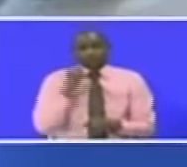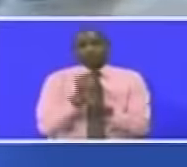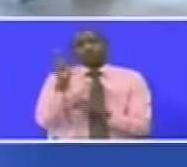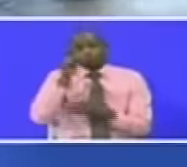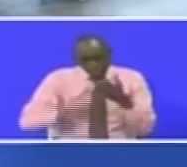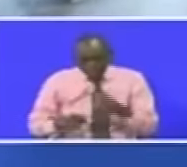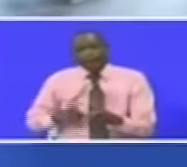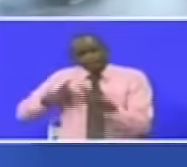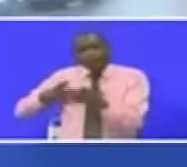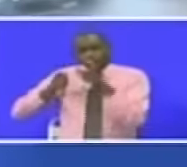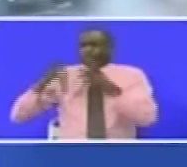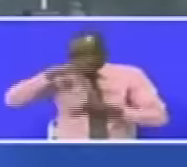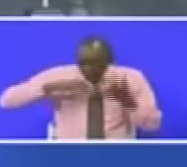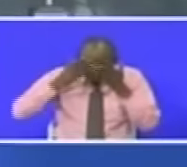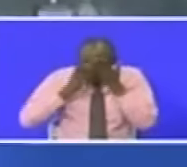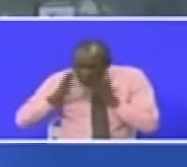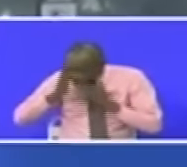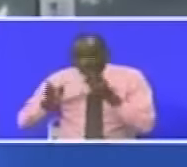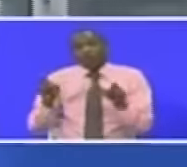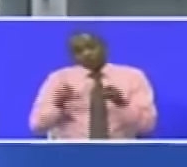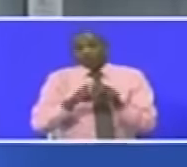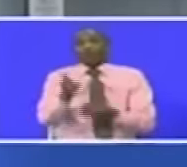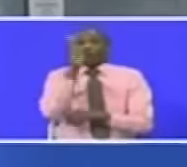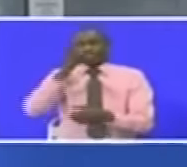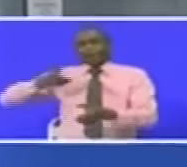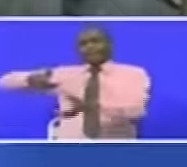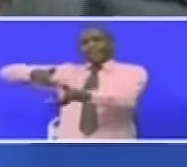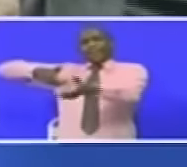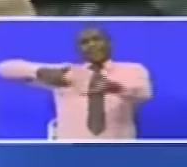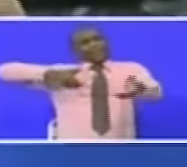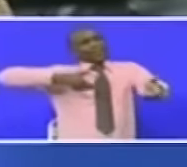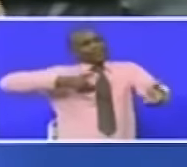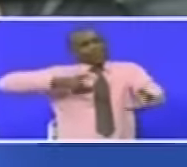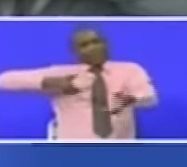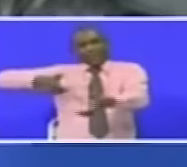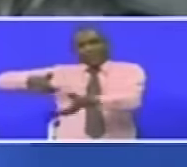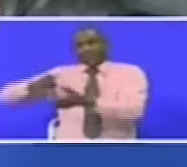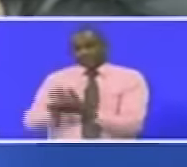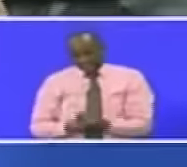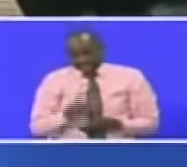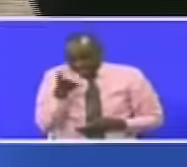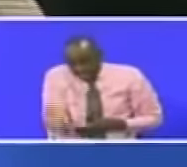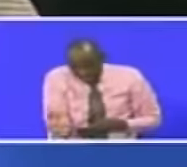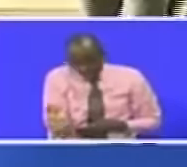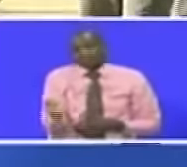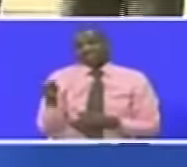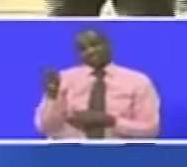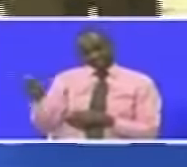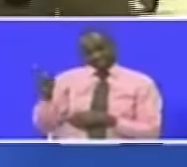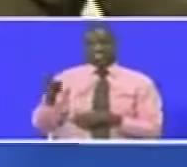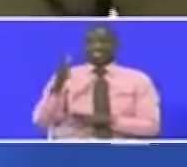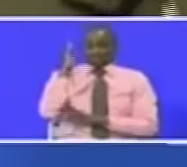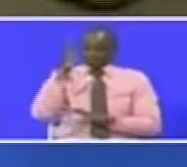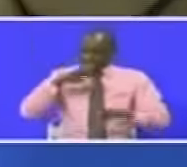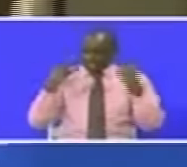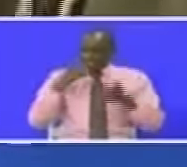gas canisters as well as water cannons to disperse the crowds. Now, according to security analyst Major Bashir Abdullahi, the